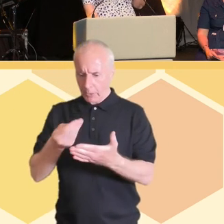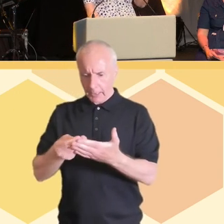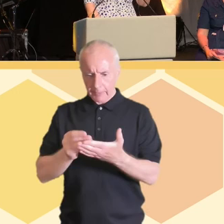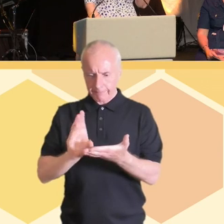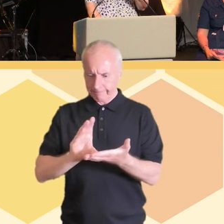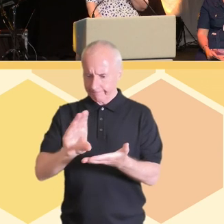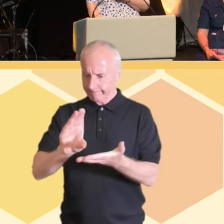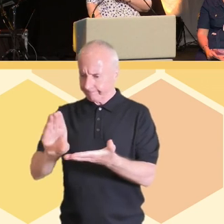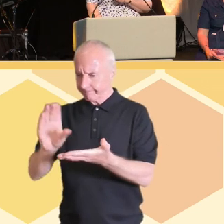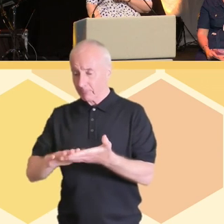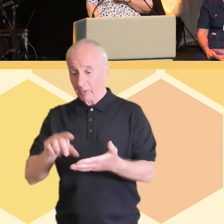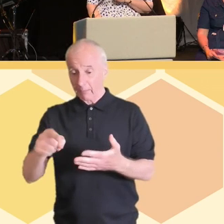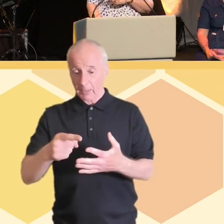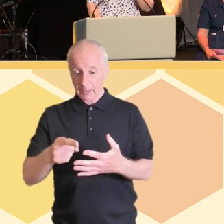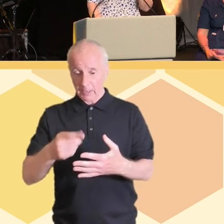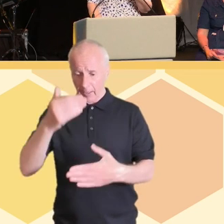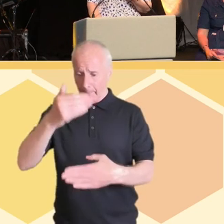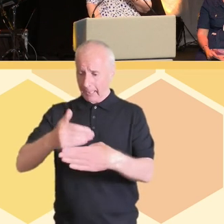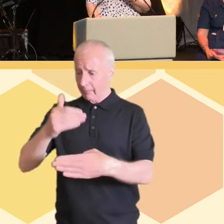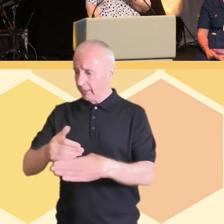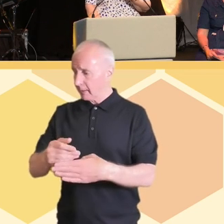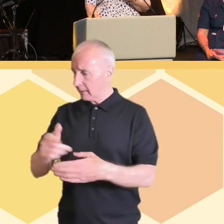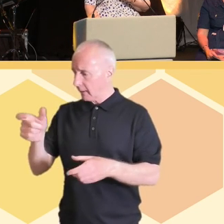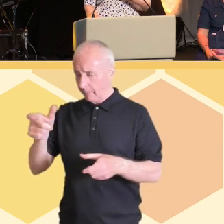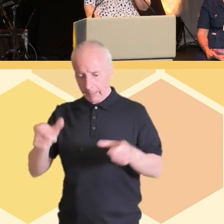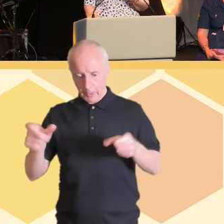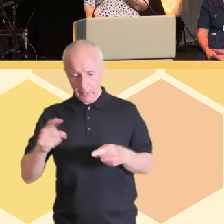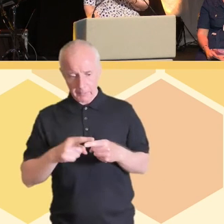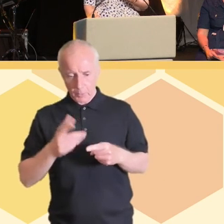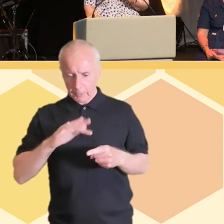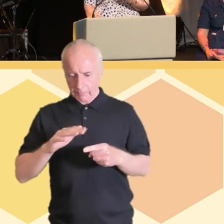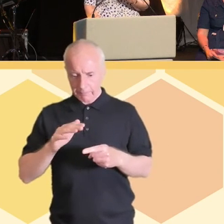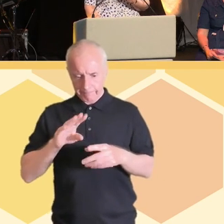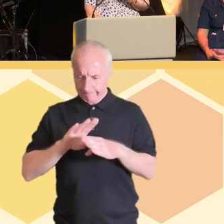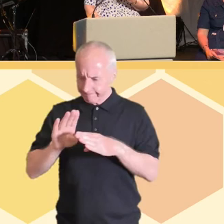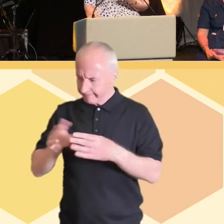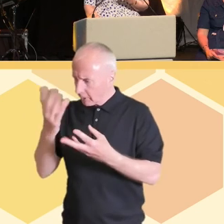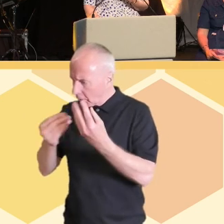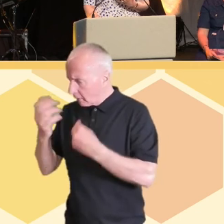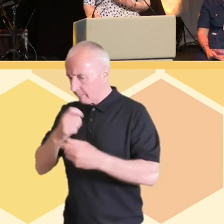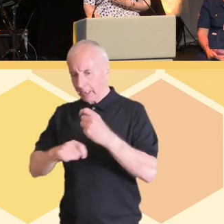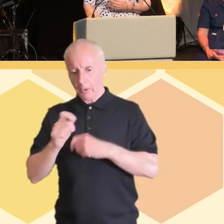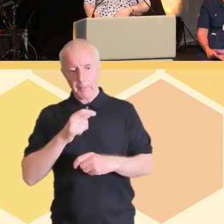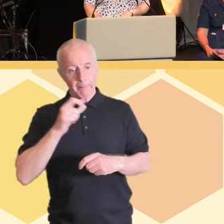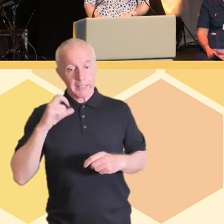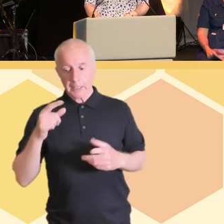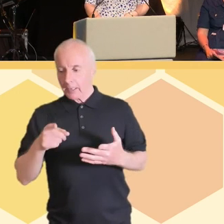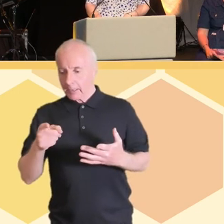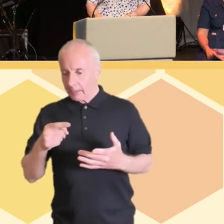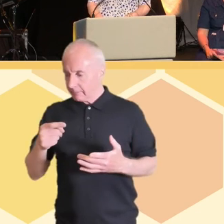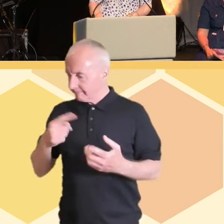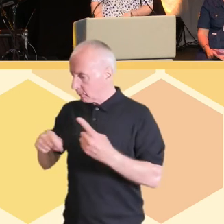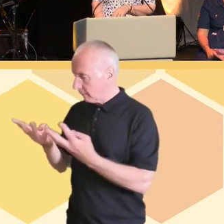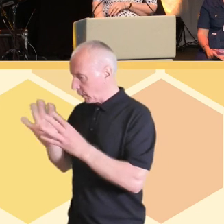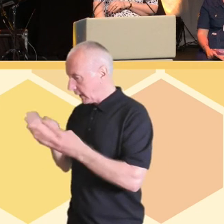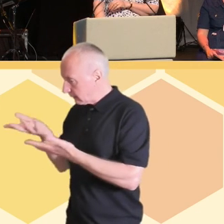barrier for people training for ministry. And so, do you know what? We got together and we worked out how to do something about it to bring about some change. And